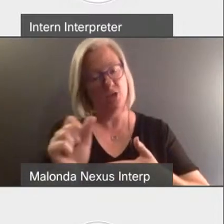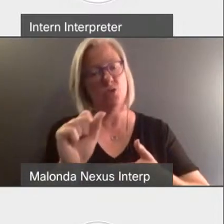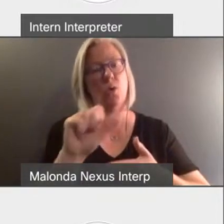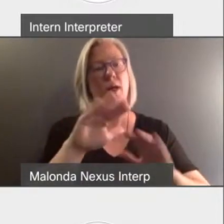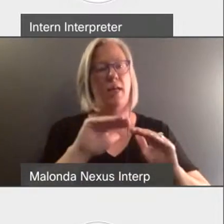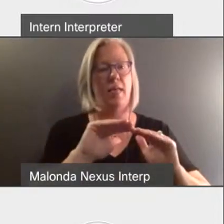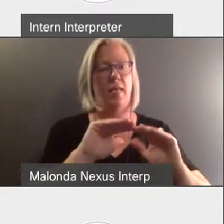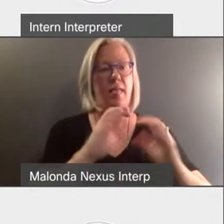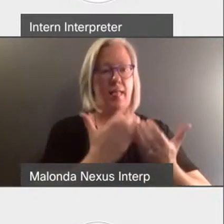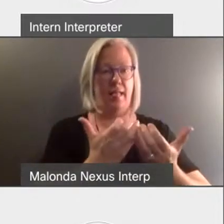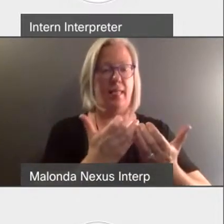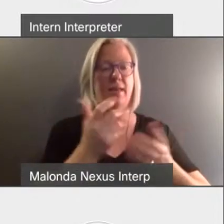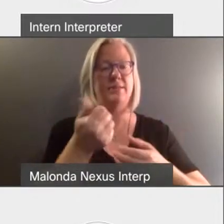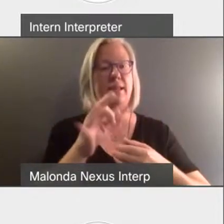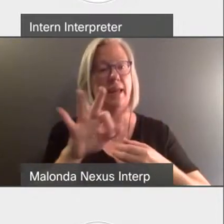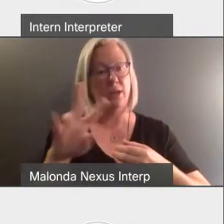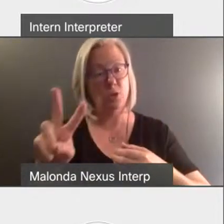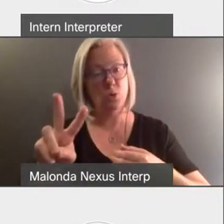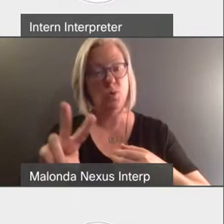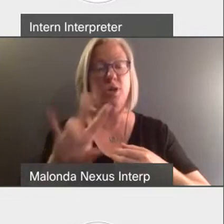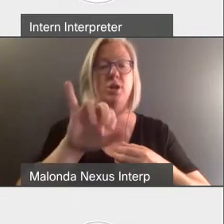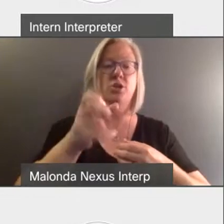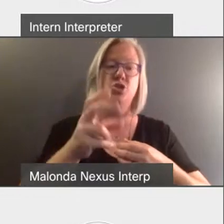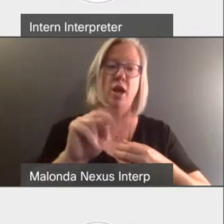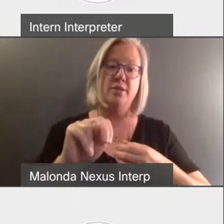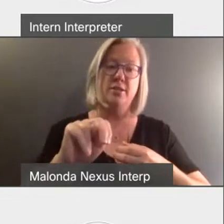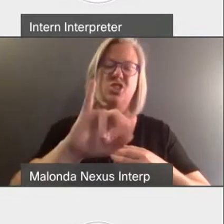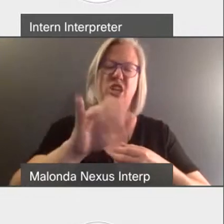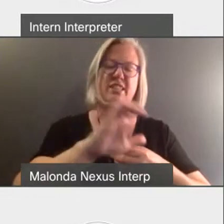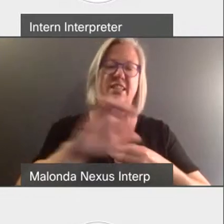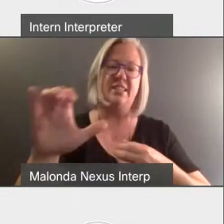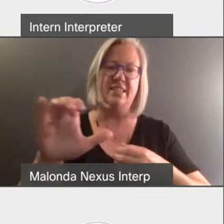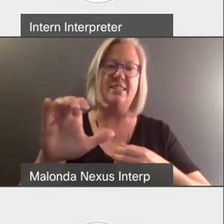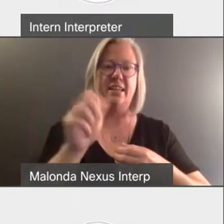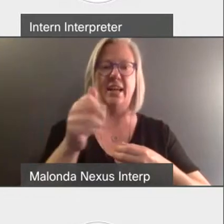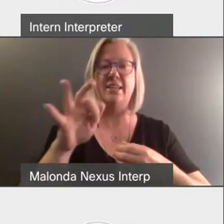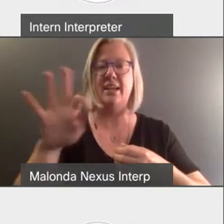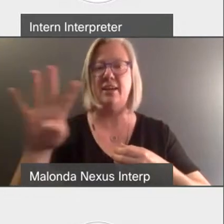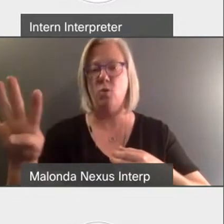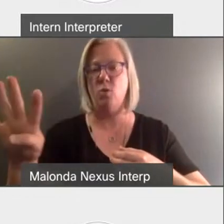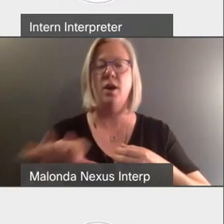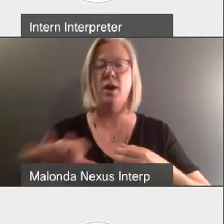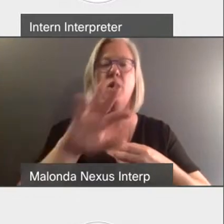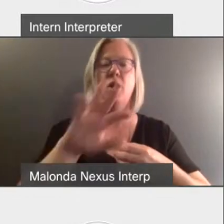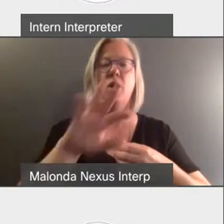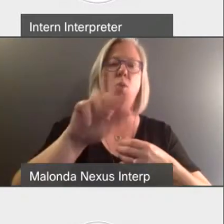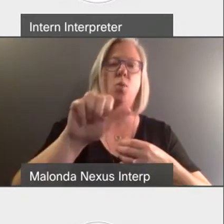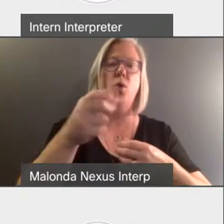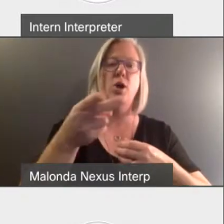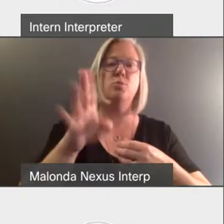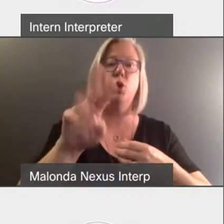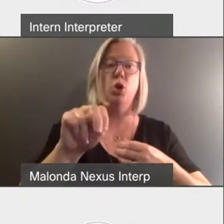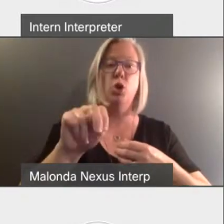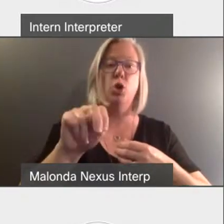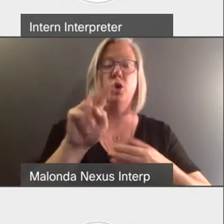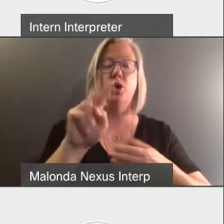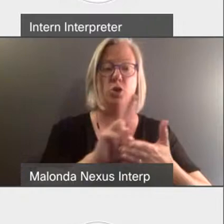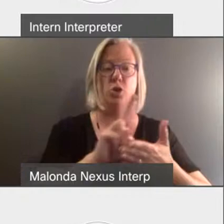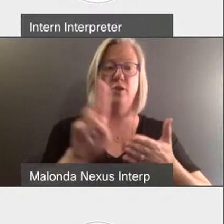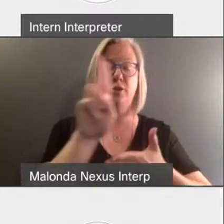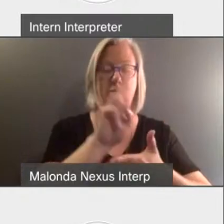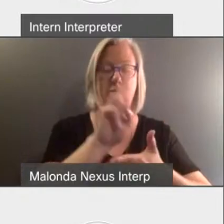County Community College, 1994, and Washburn University, 1996. So I've kind of been all over the